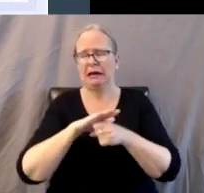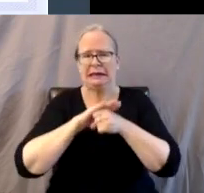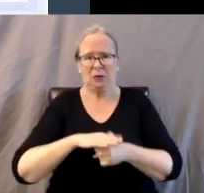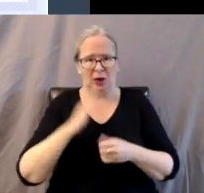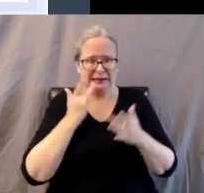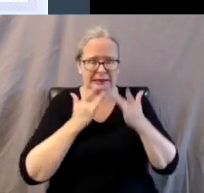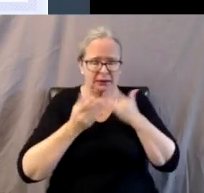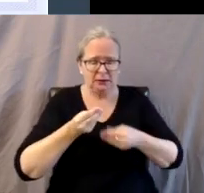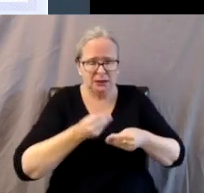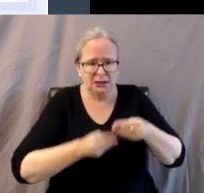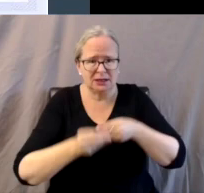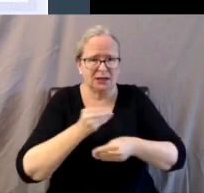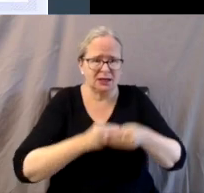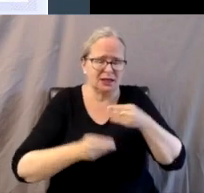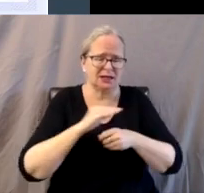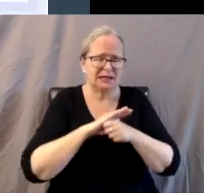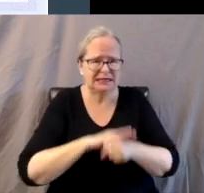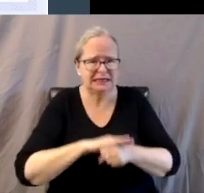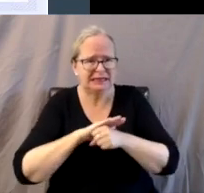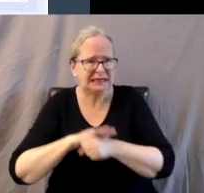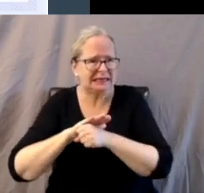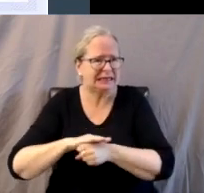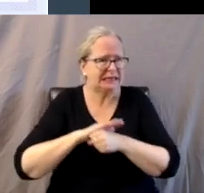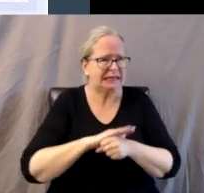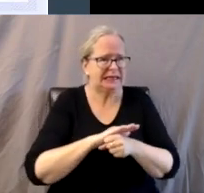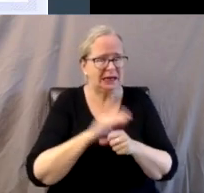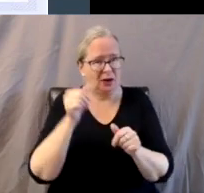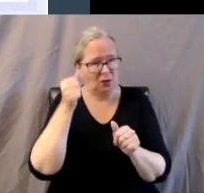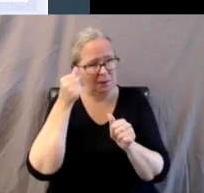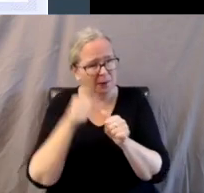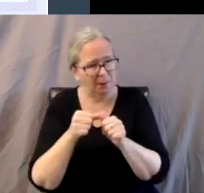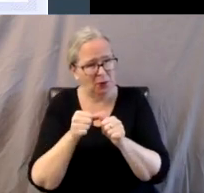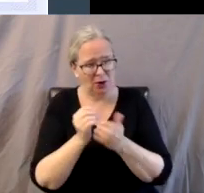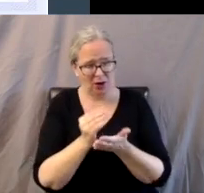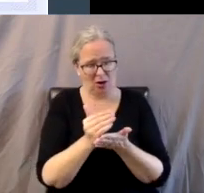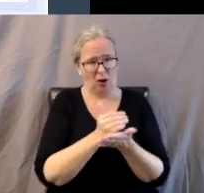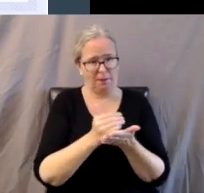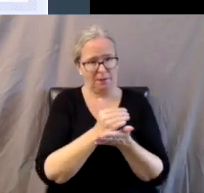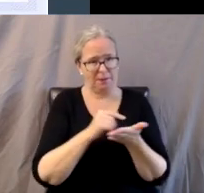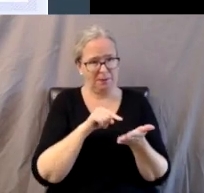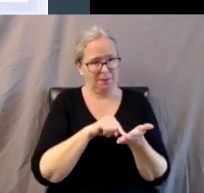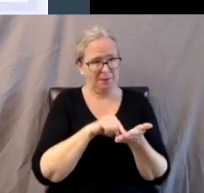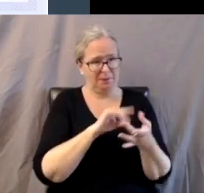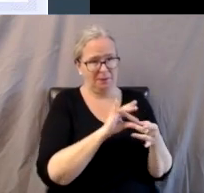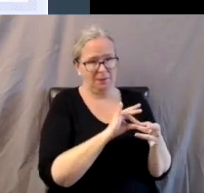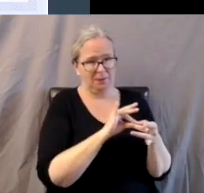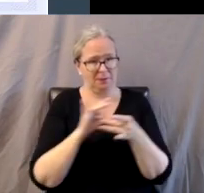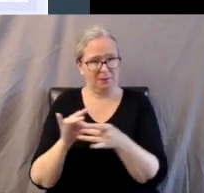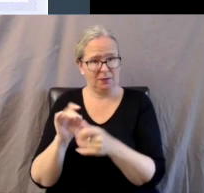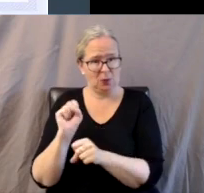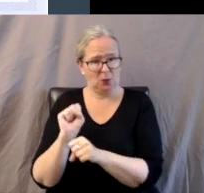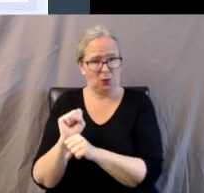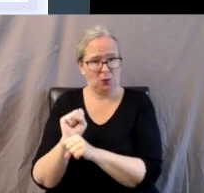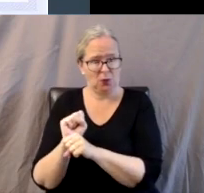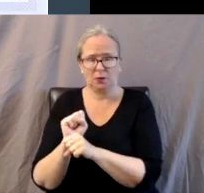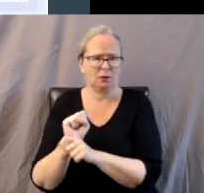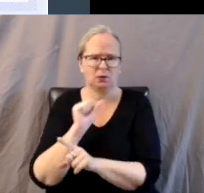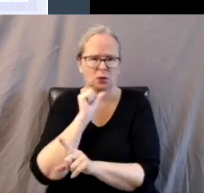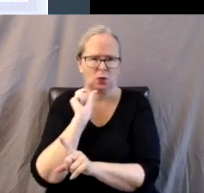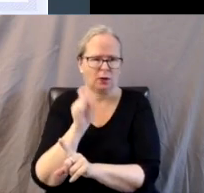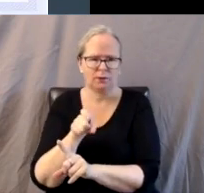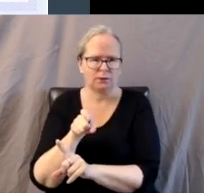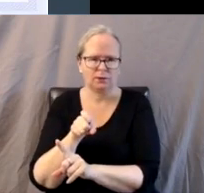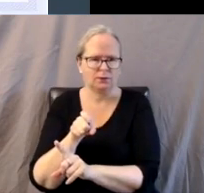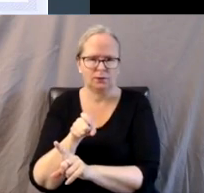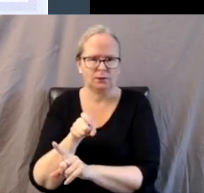individual's income does not always need to be linked to the job. Looking at the person as a whole and who is a part of a larger community.